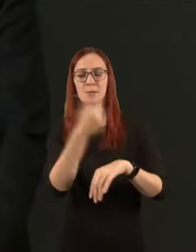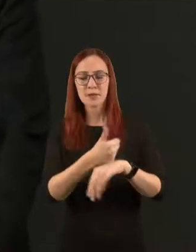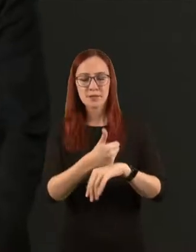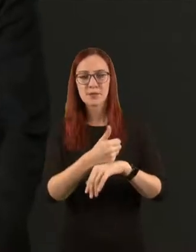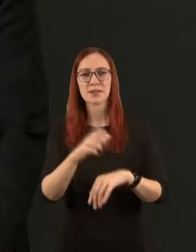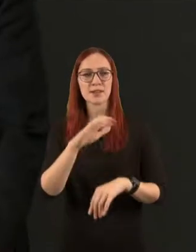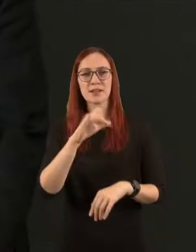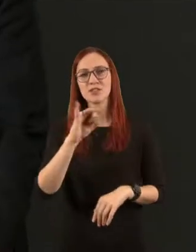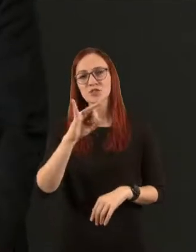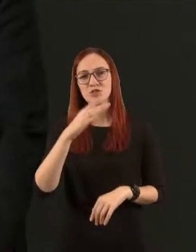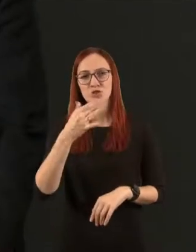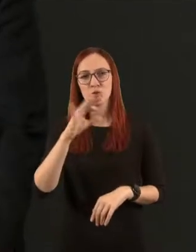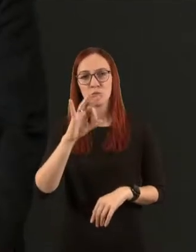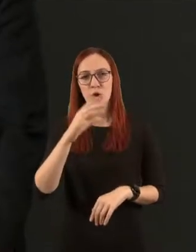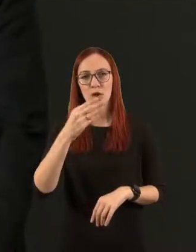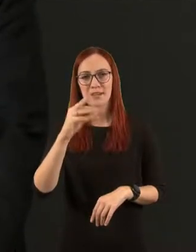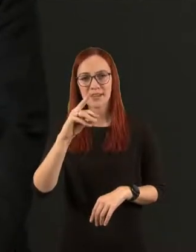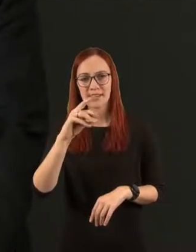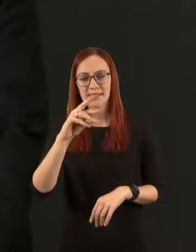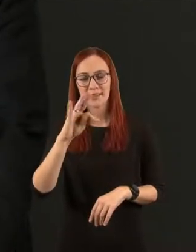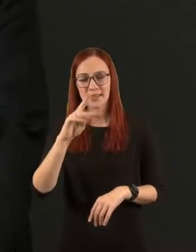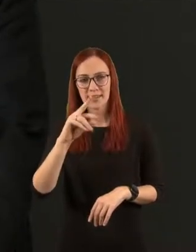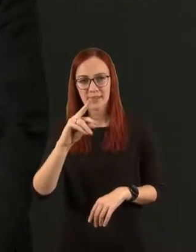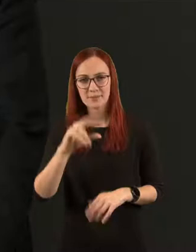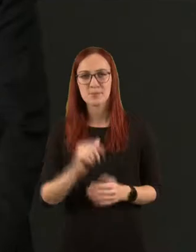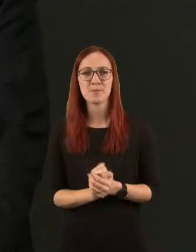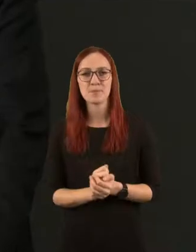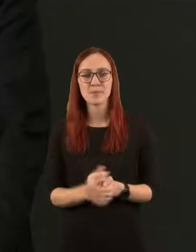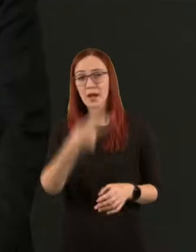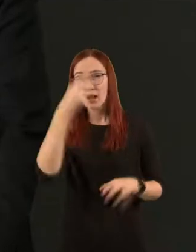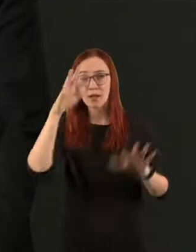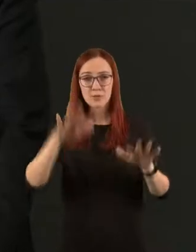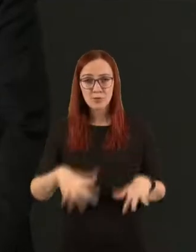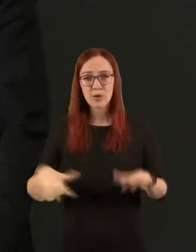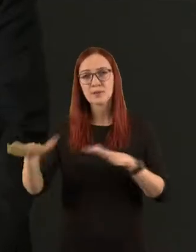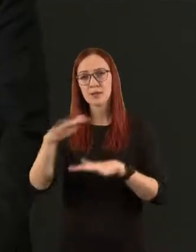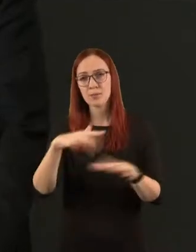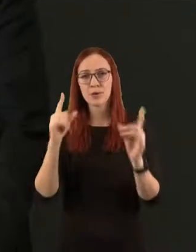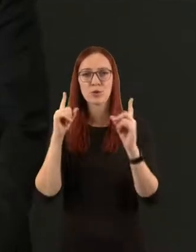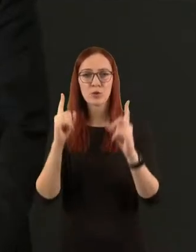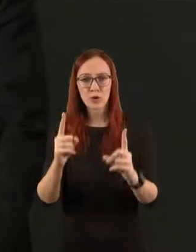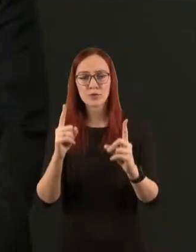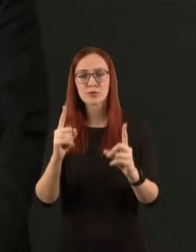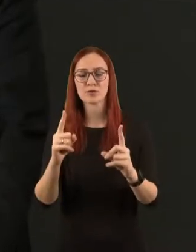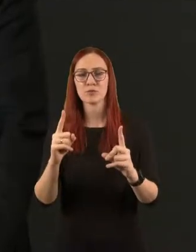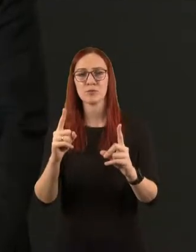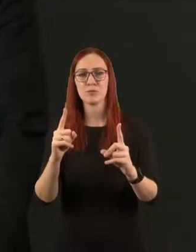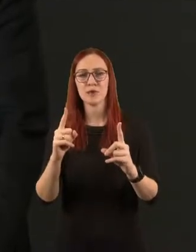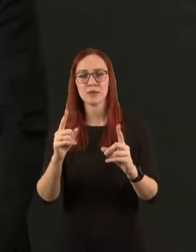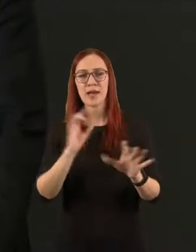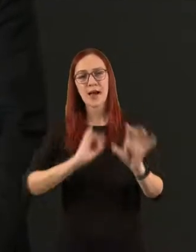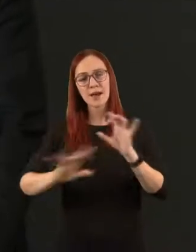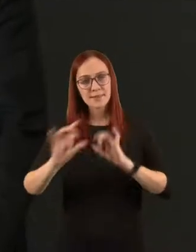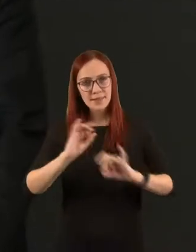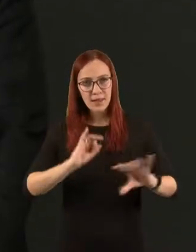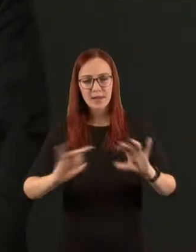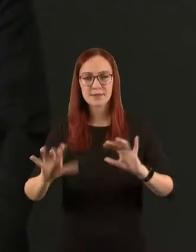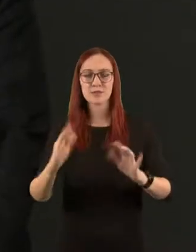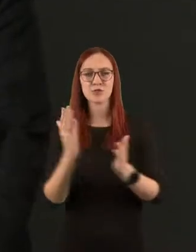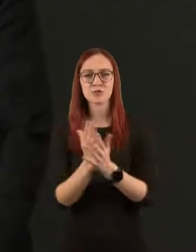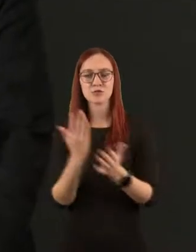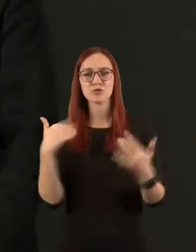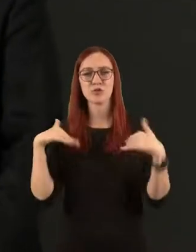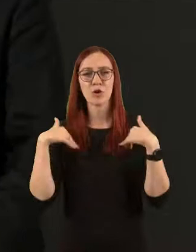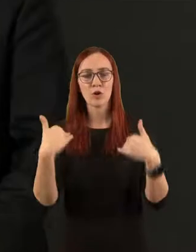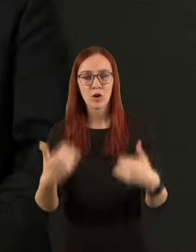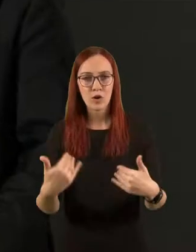these measures are already part of Lithuania's national strategies and plans. Others have yet to be designed and implemented. I'm